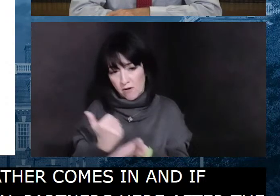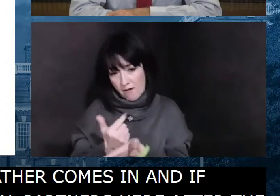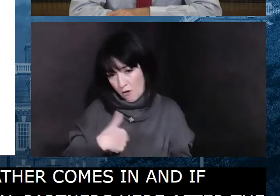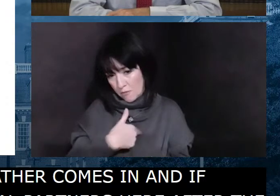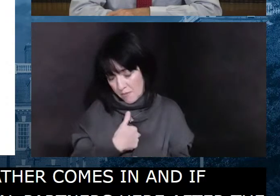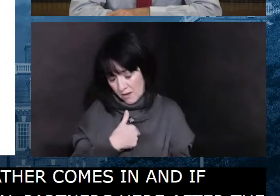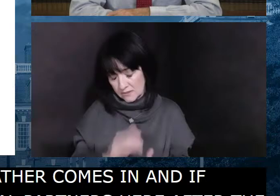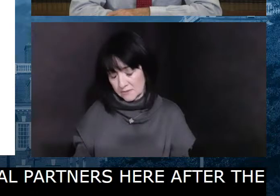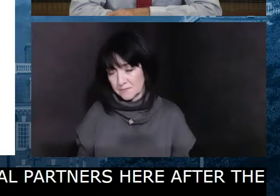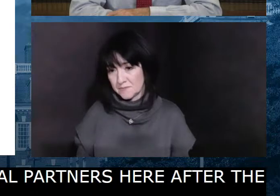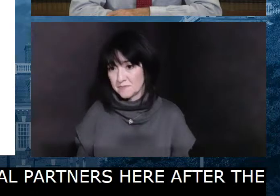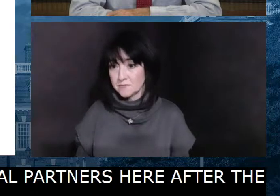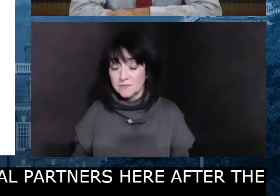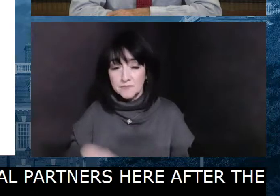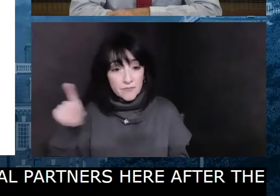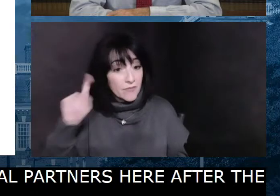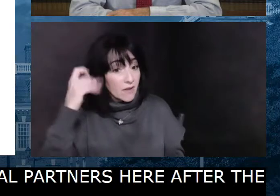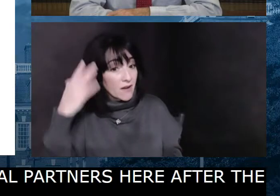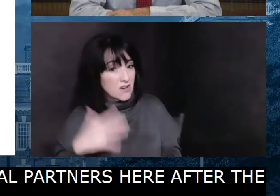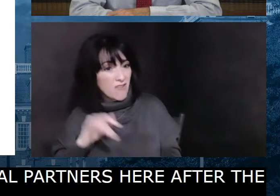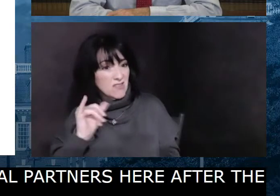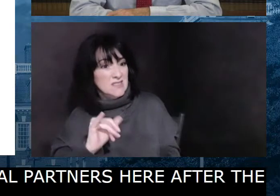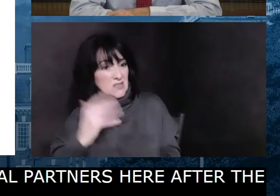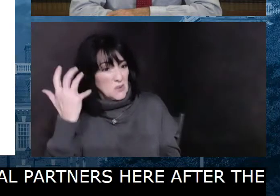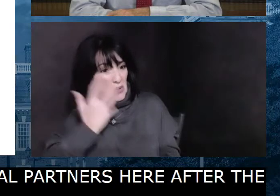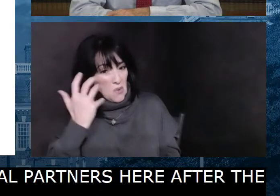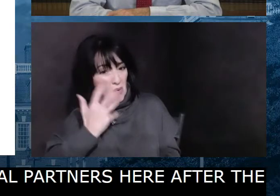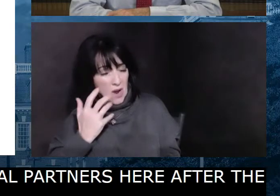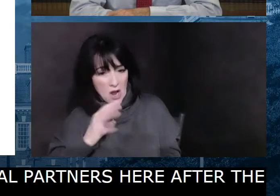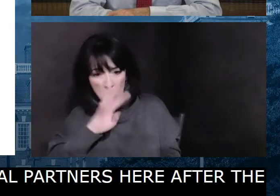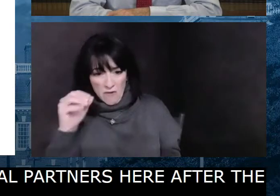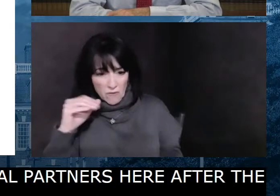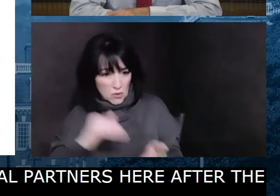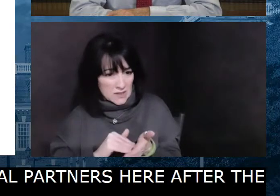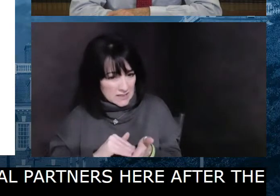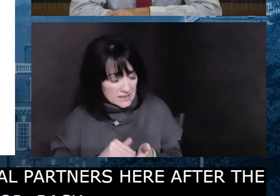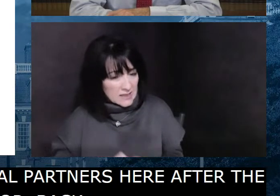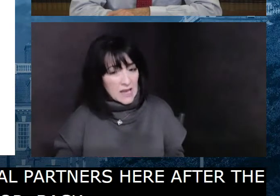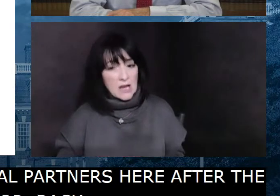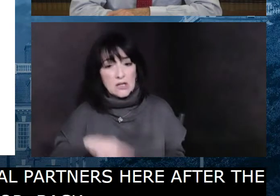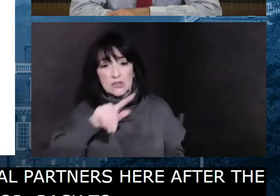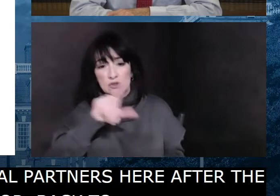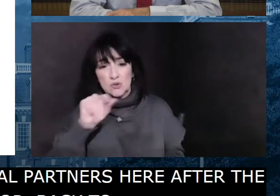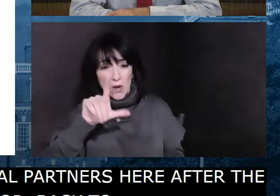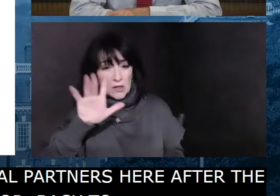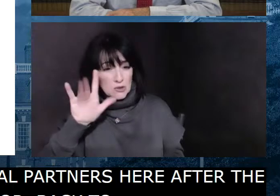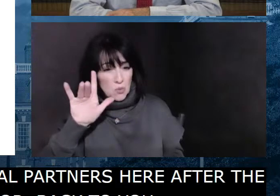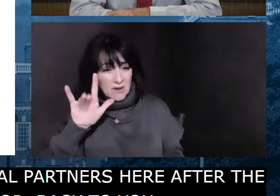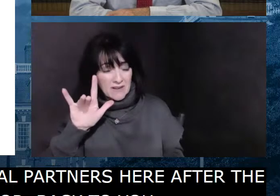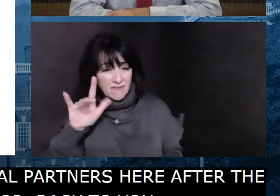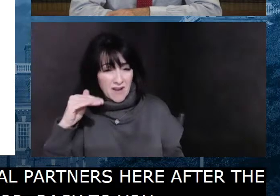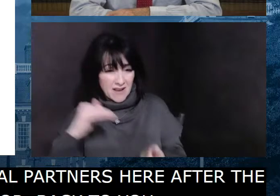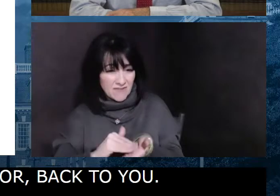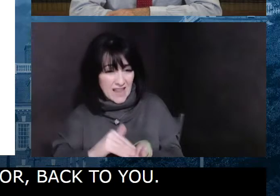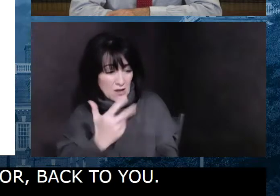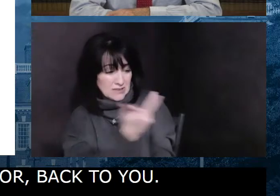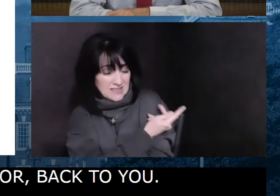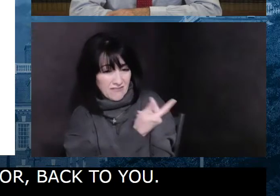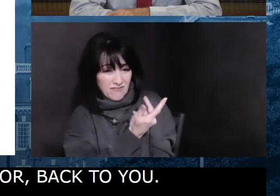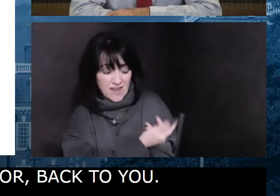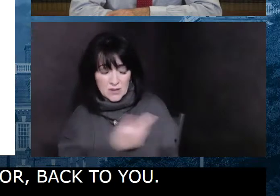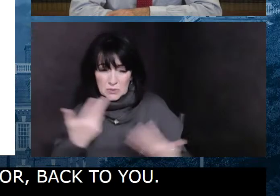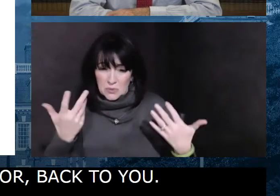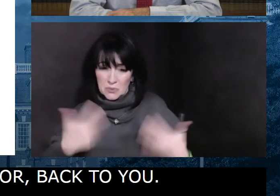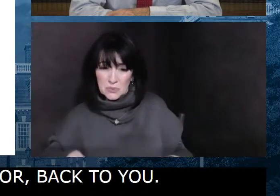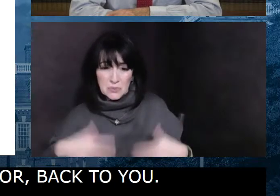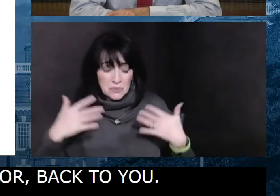tests done in a week, 20 to 25,000 vaccinations. That's an incredible workload. And we're